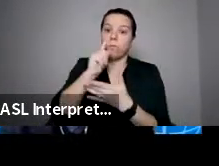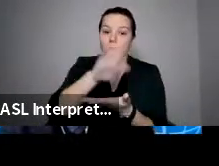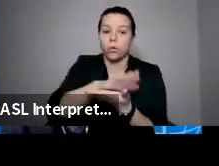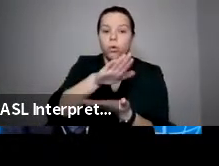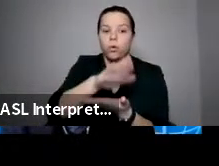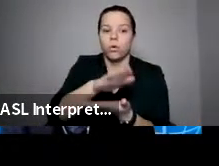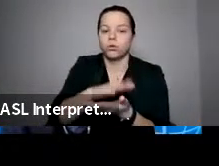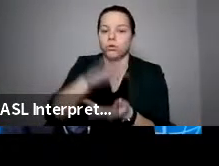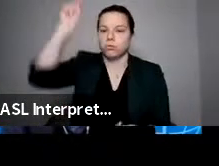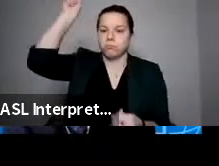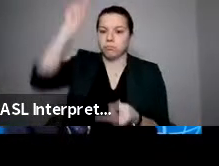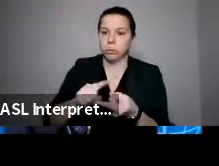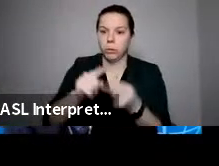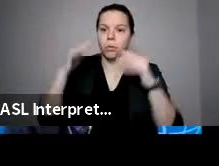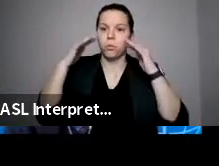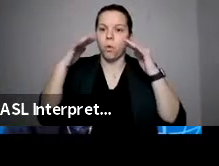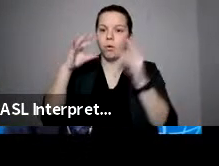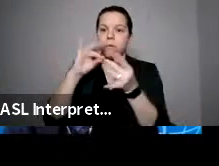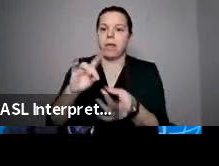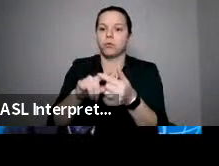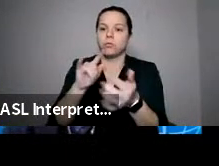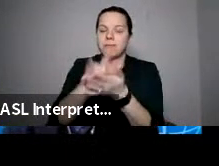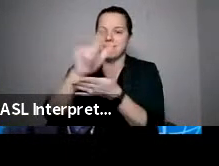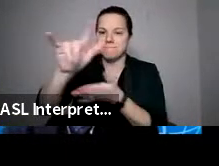to aircraft noise.